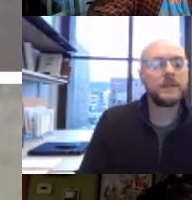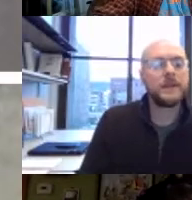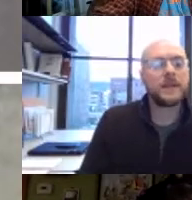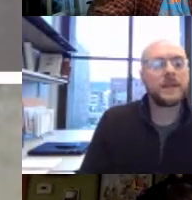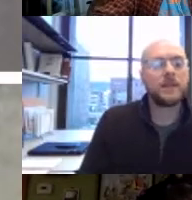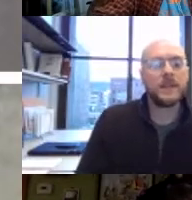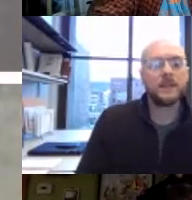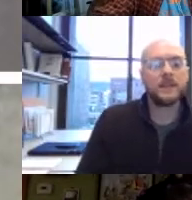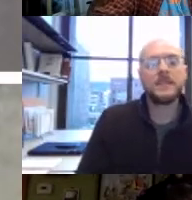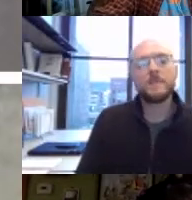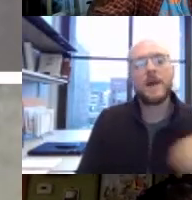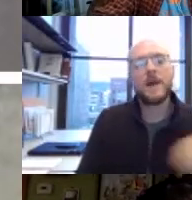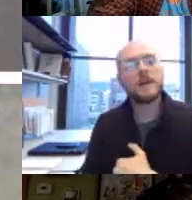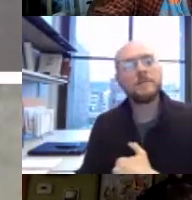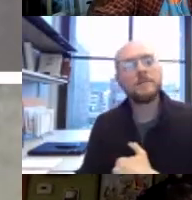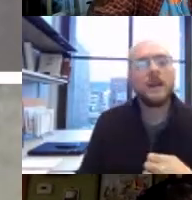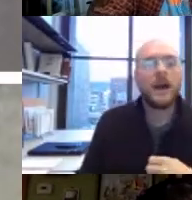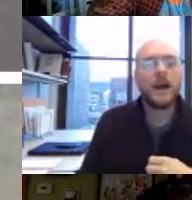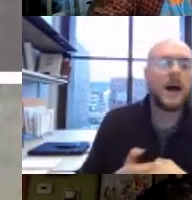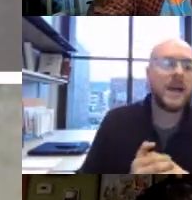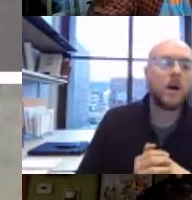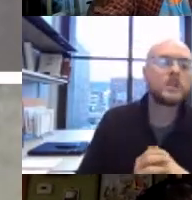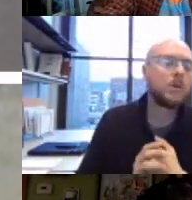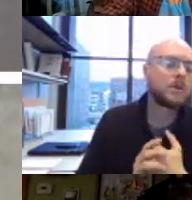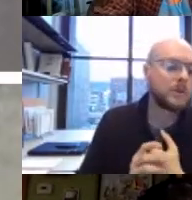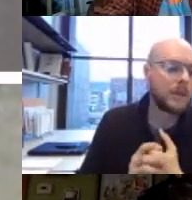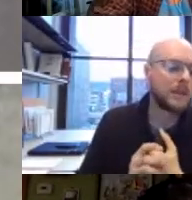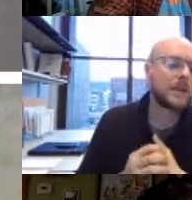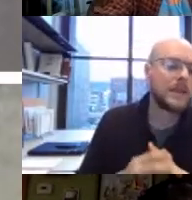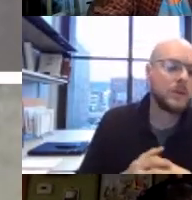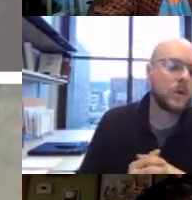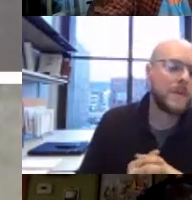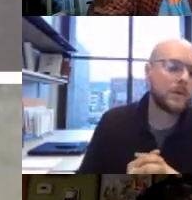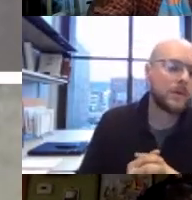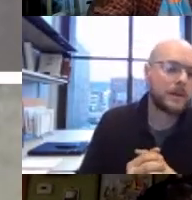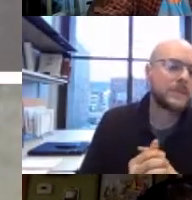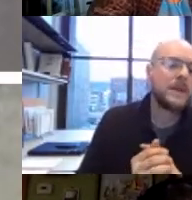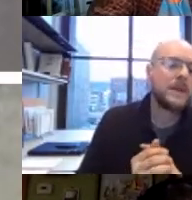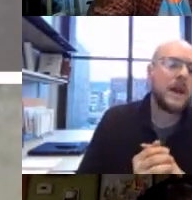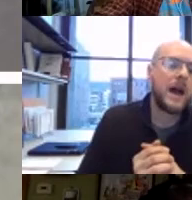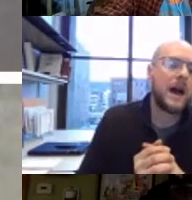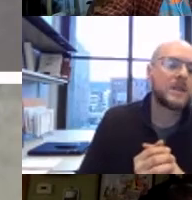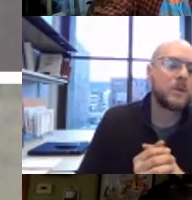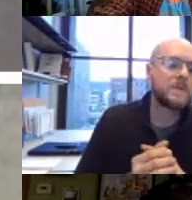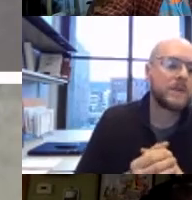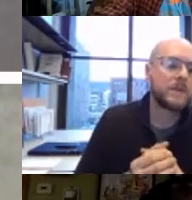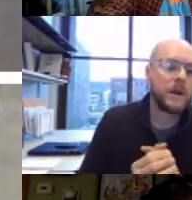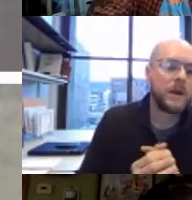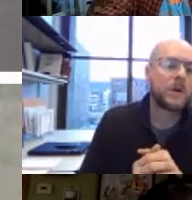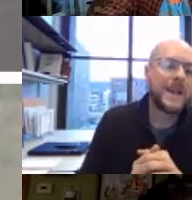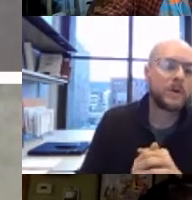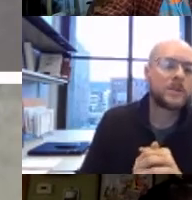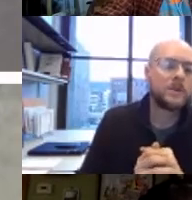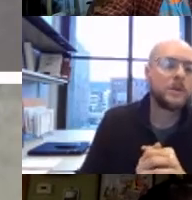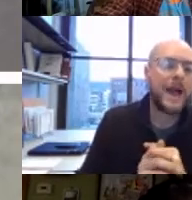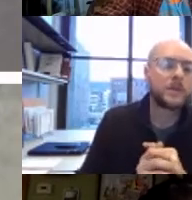bike facility along the southbound curb and also along the northbound curb. On the northbound curb, though,